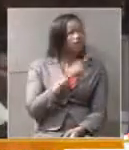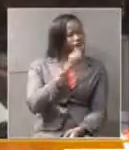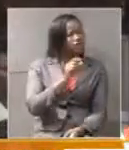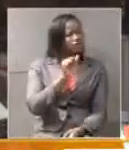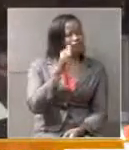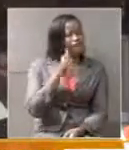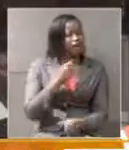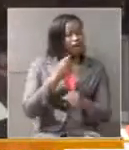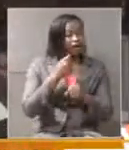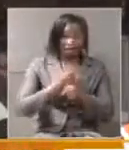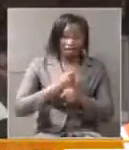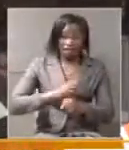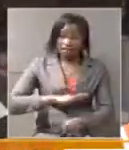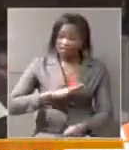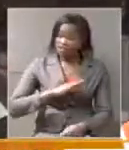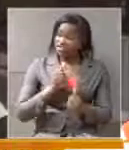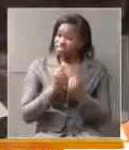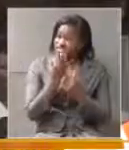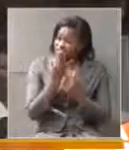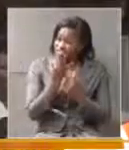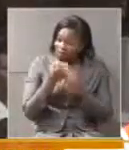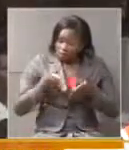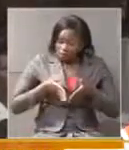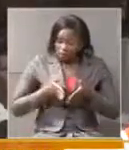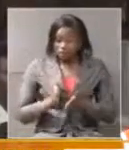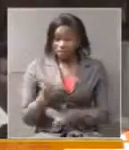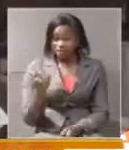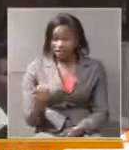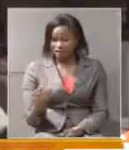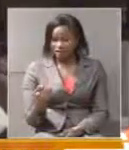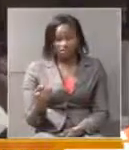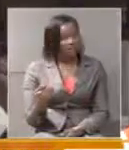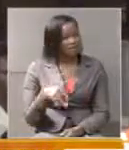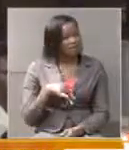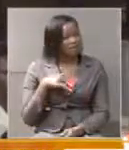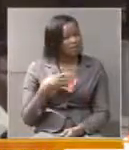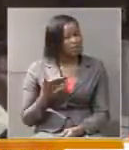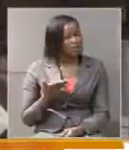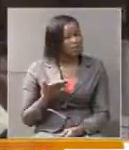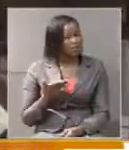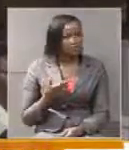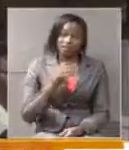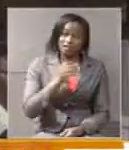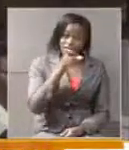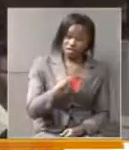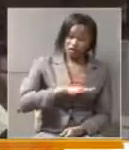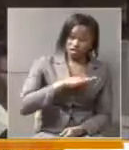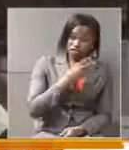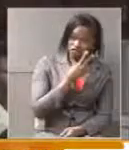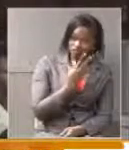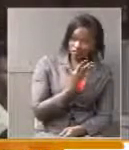of 13, bearing a child, how does it feel? If a person of